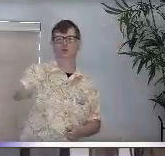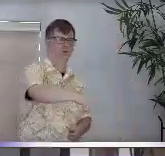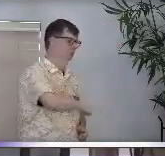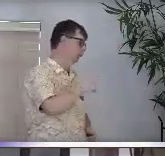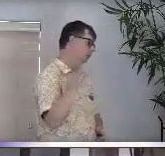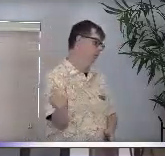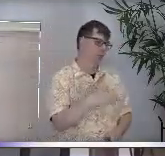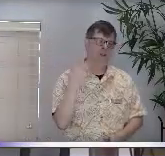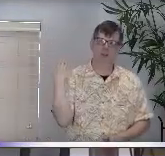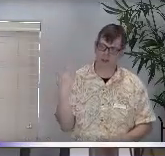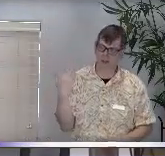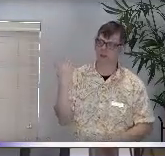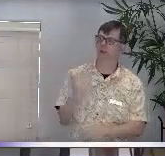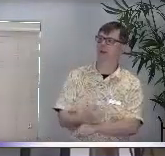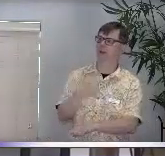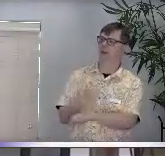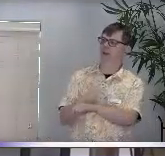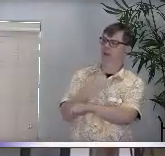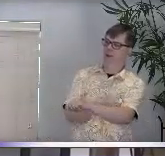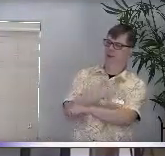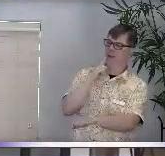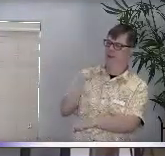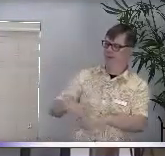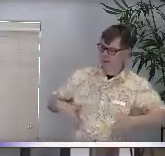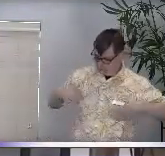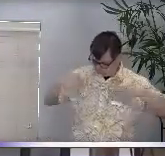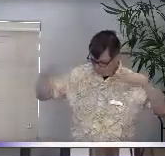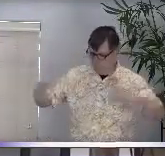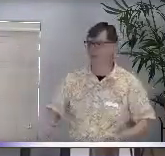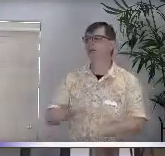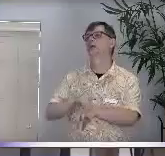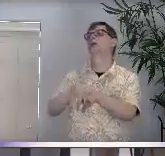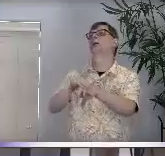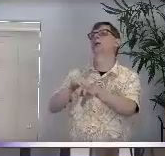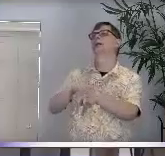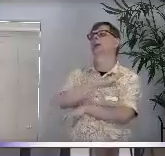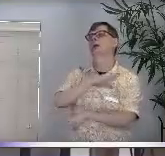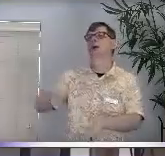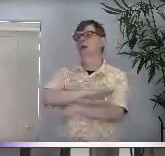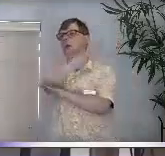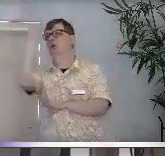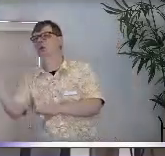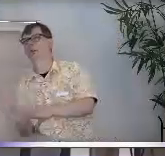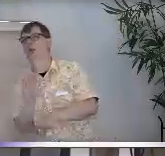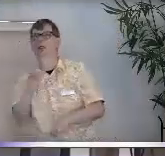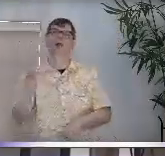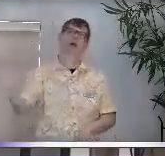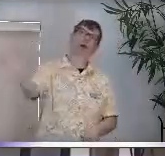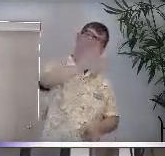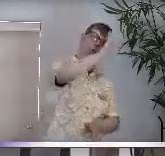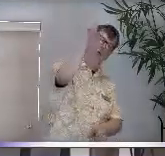have our conditioning, our lives, our humanness, our nature. And we are all